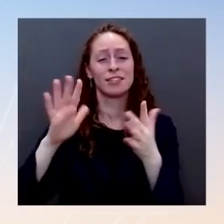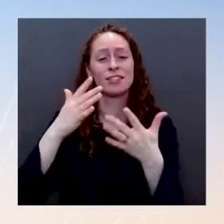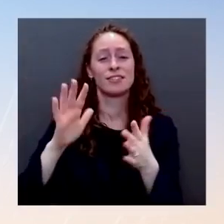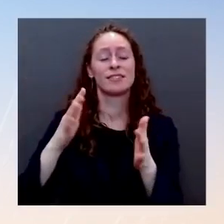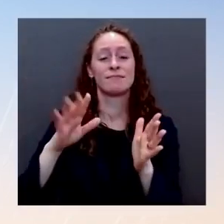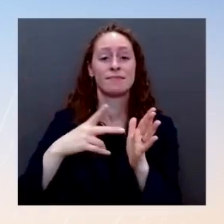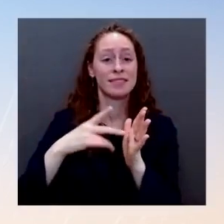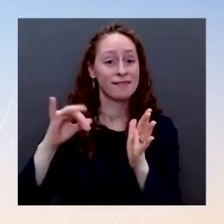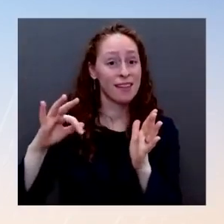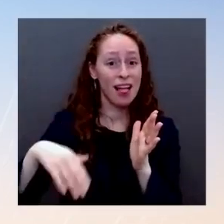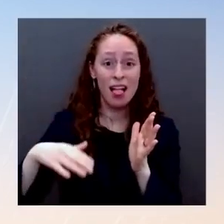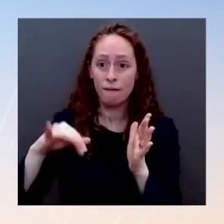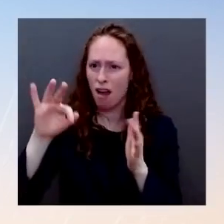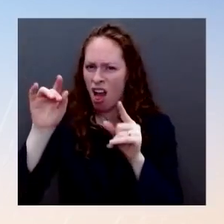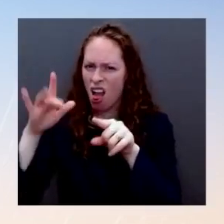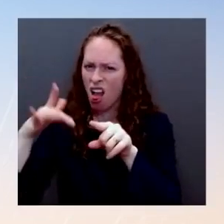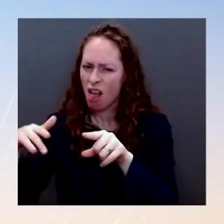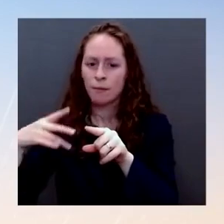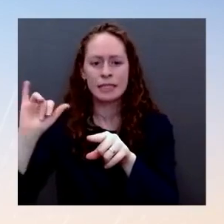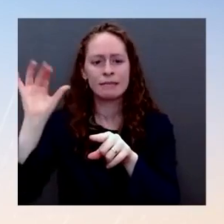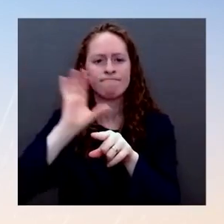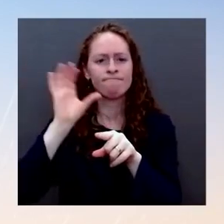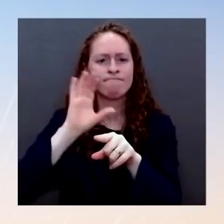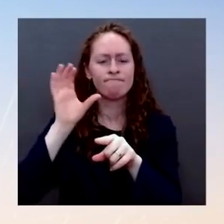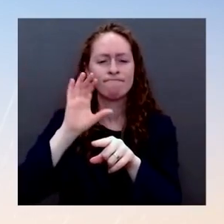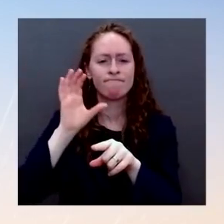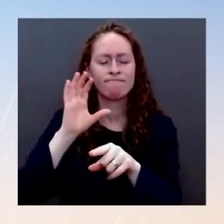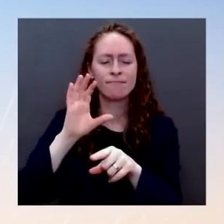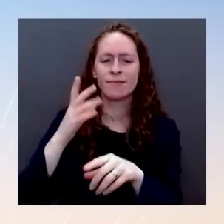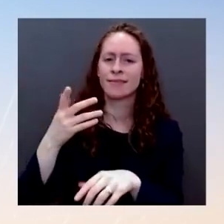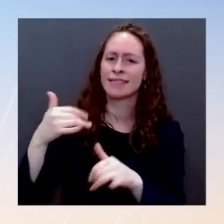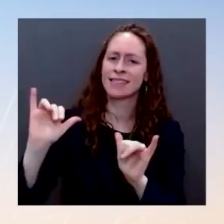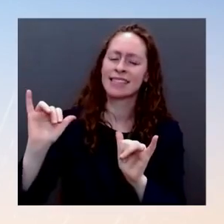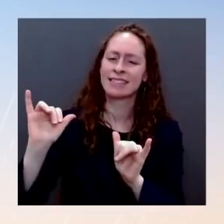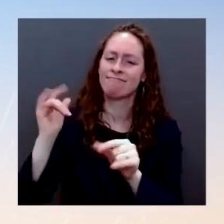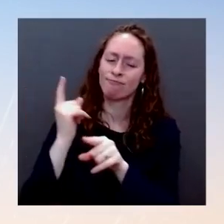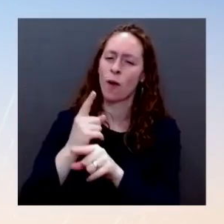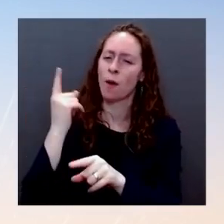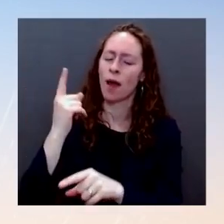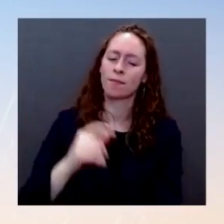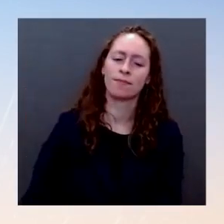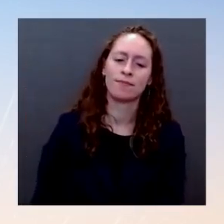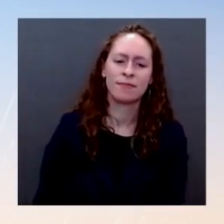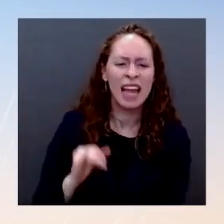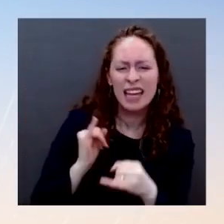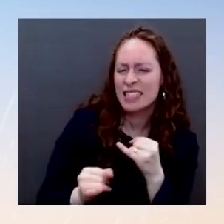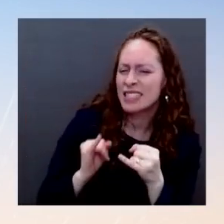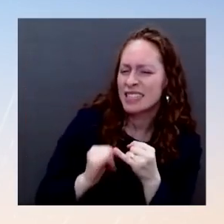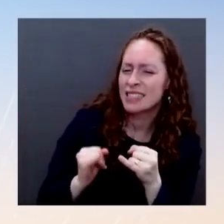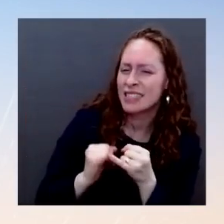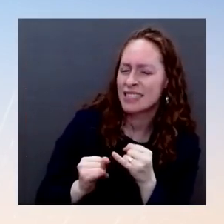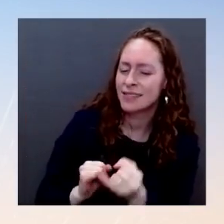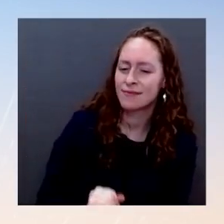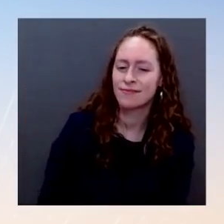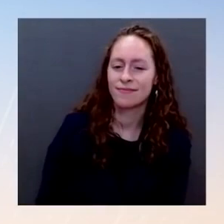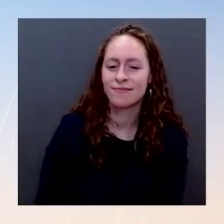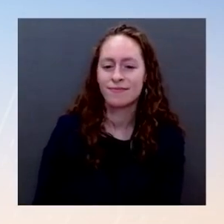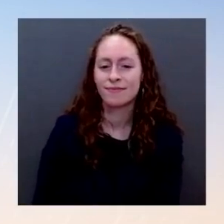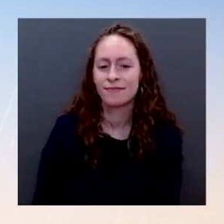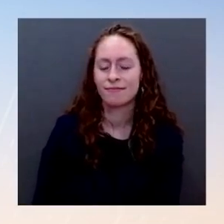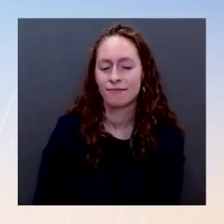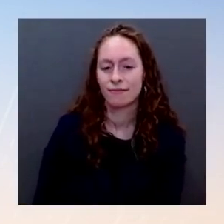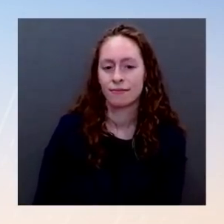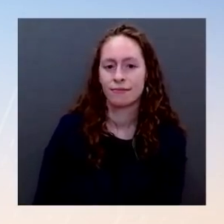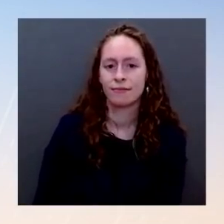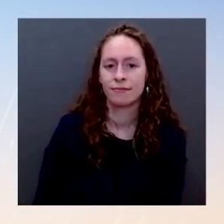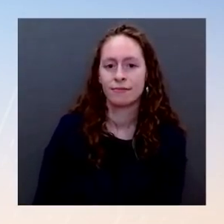Happy New Year. Happy New Year. I have two questions, one for a colleague who couldn't be here. Okay. My first one is Tesla opened